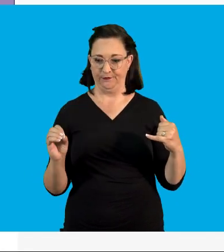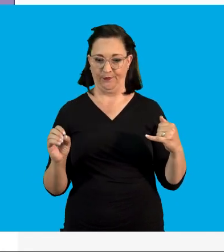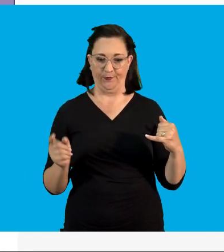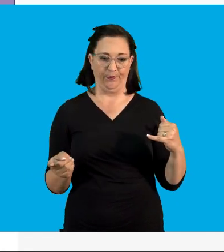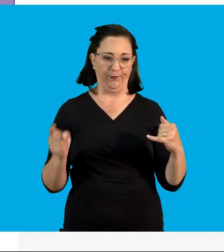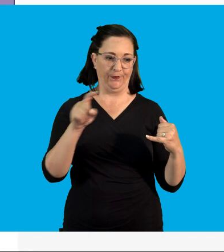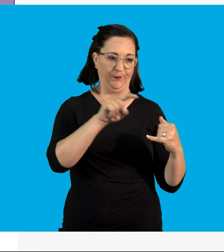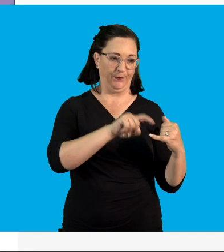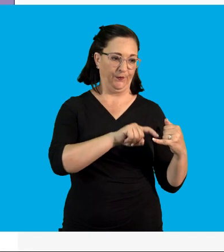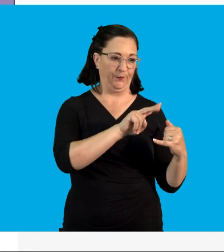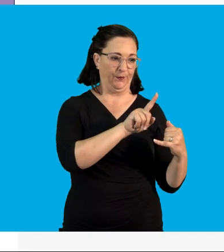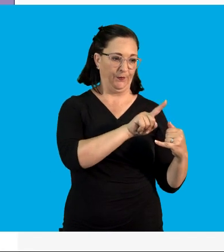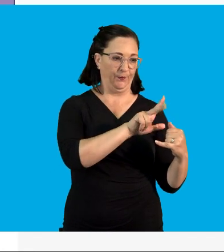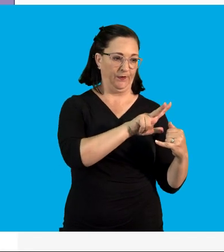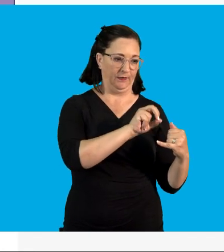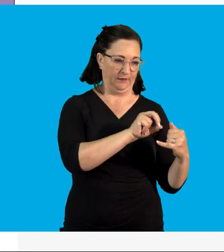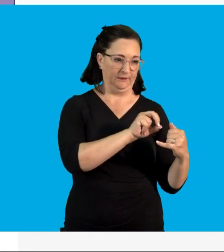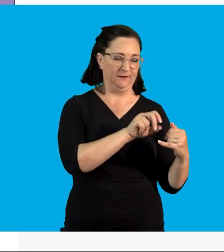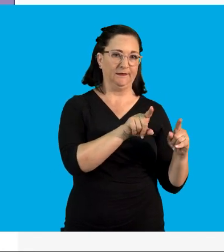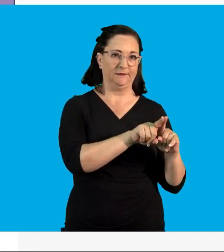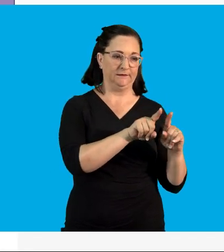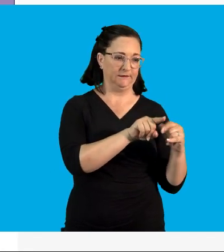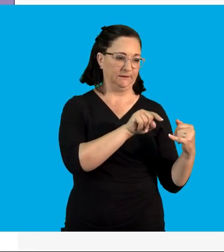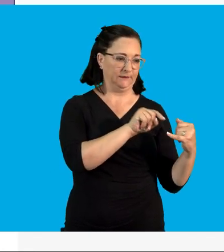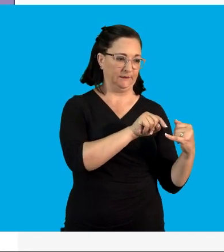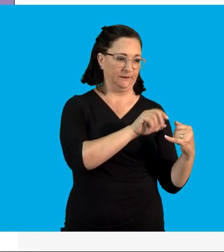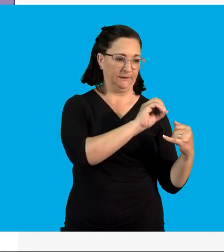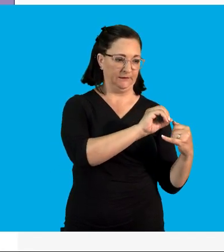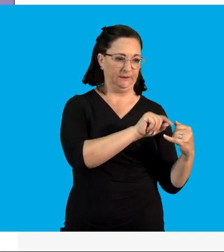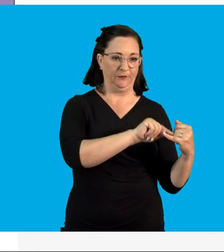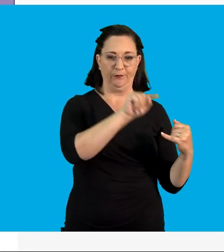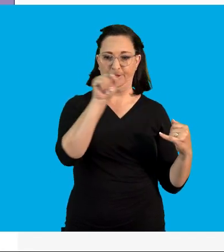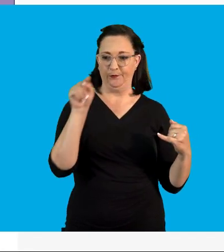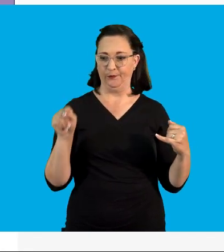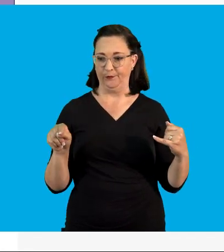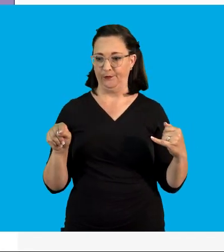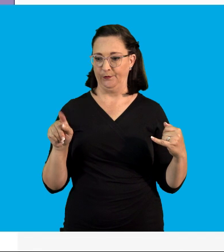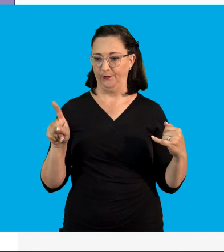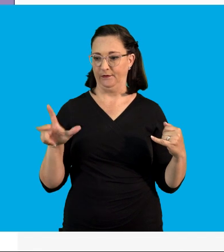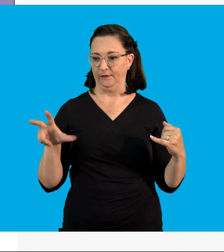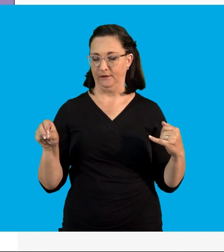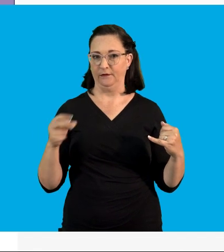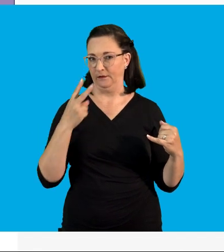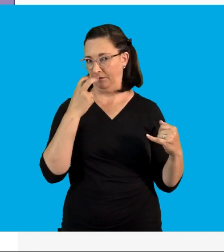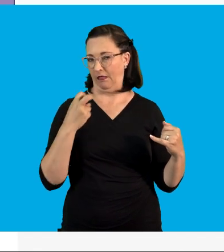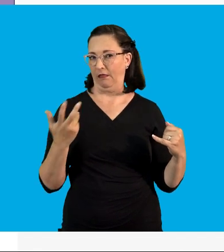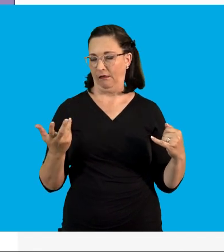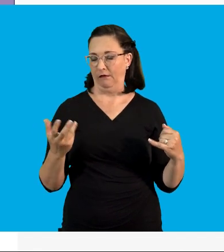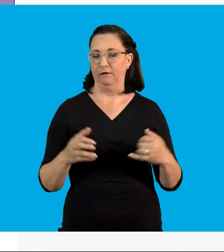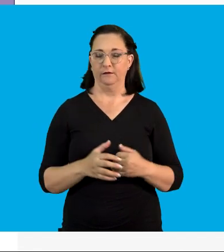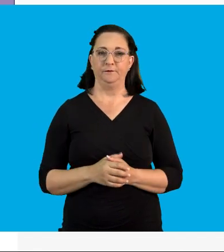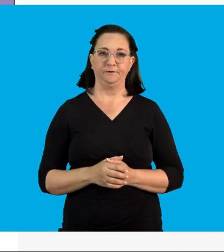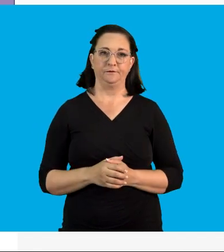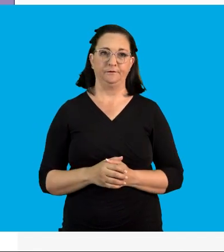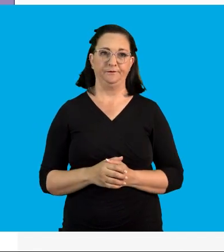to 180 on the blue line, and 0 to 180 on the black line as well, because that's what a